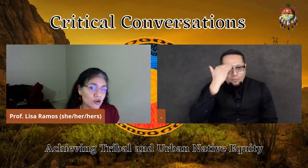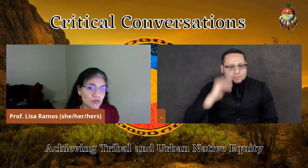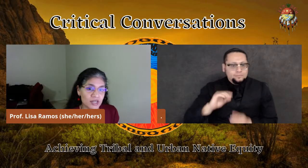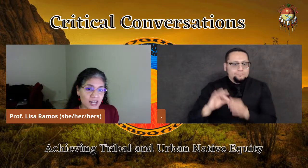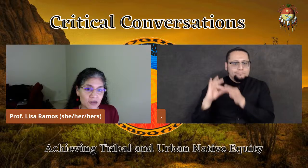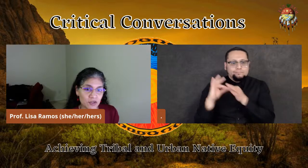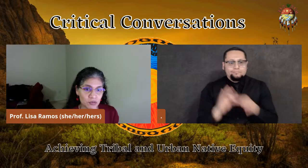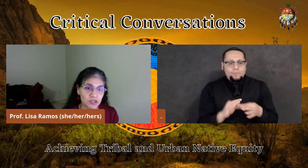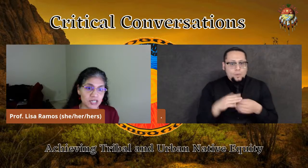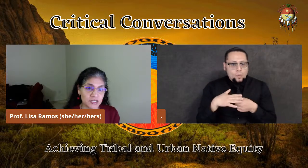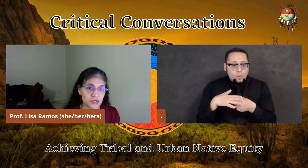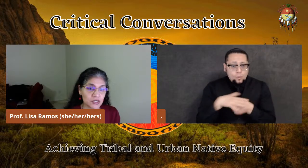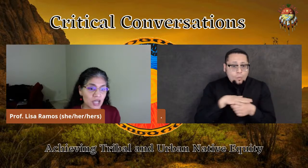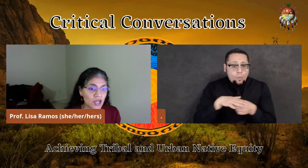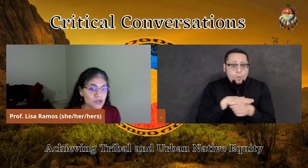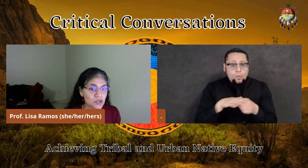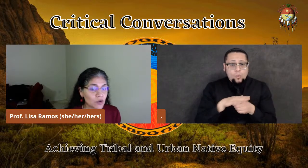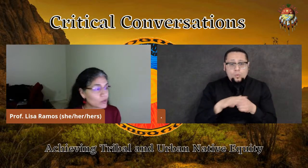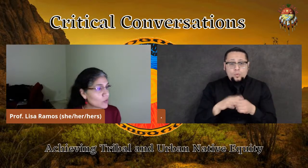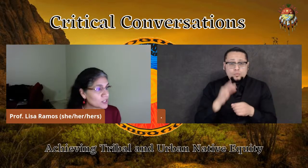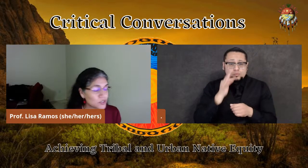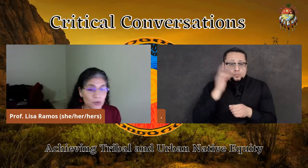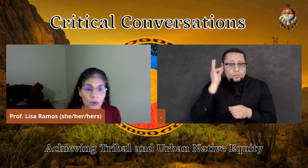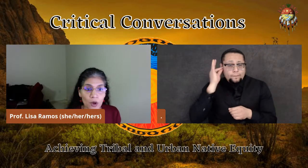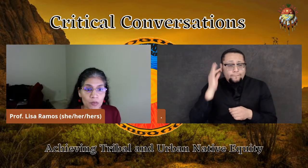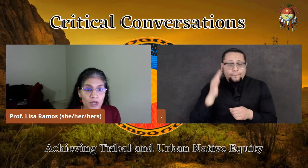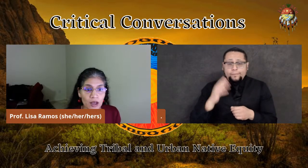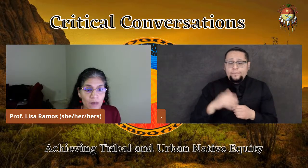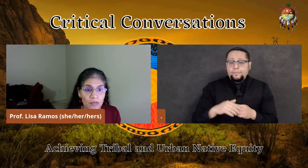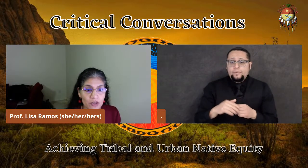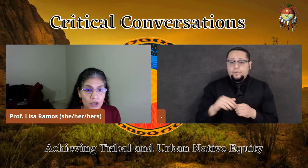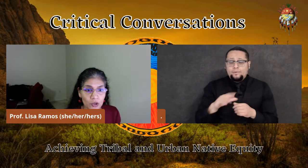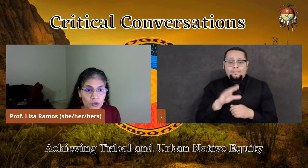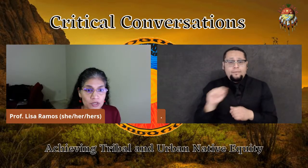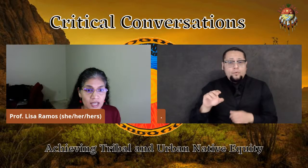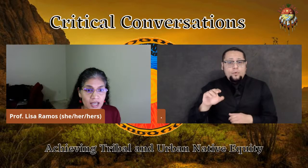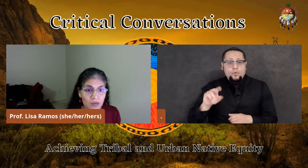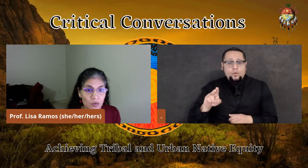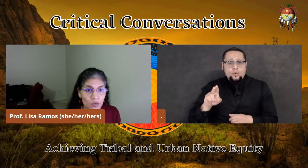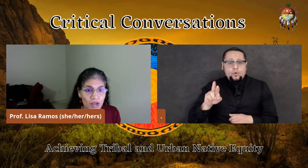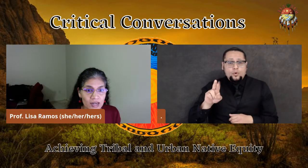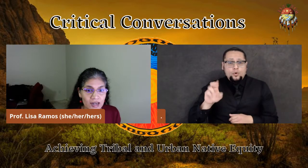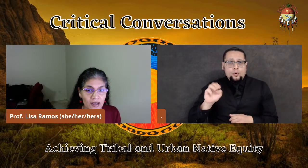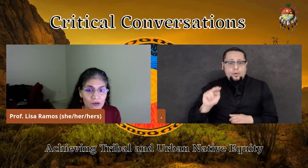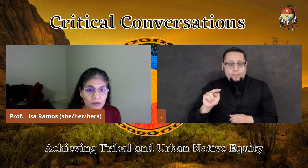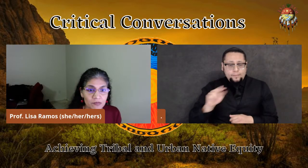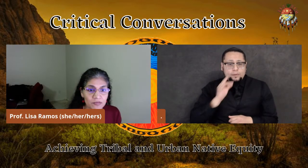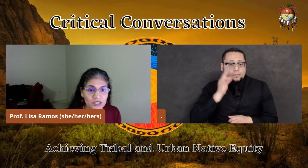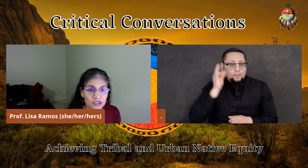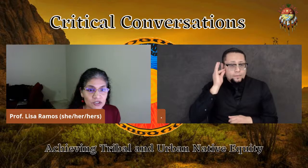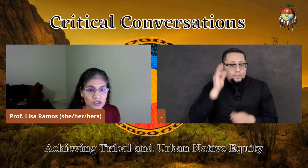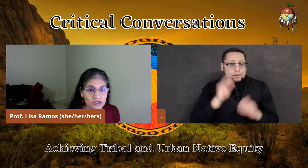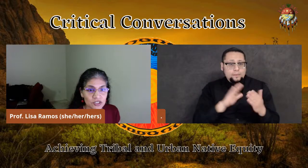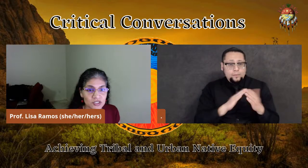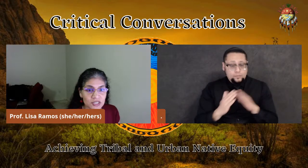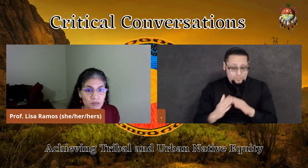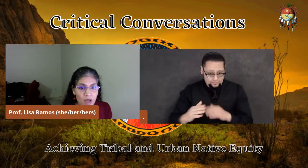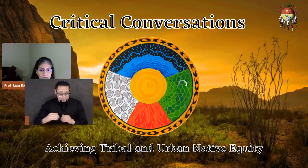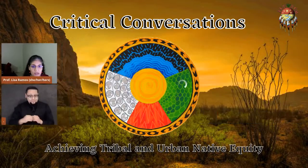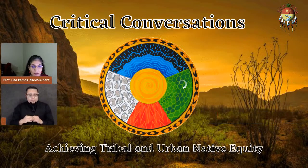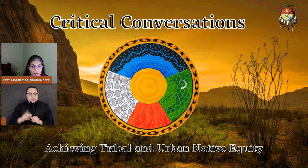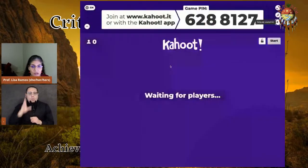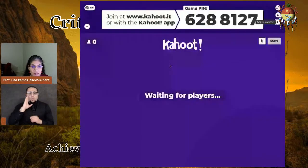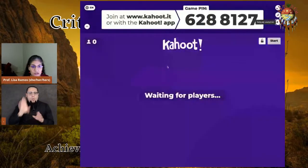tribal and urban Native communities. So we're going to open up the Kahoot game right now. You should see